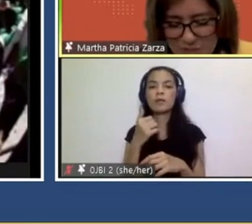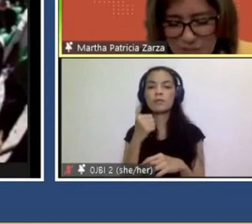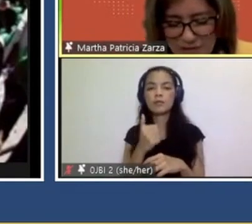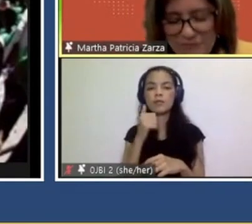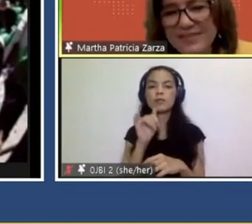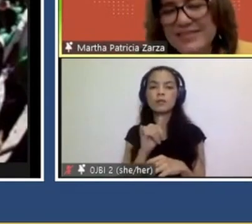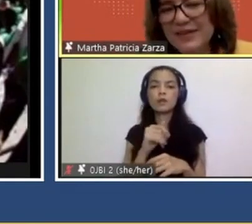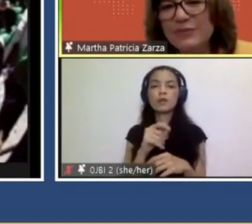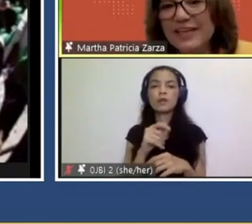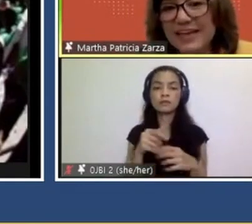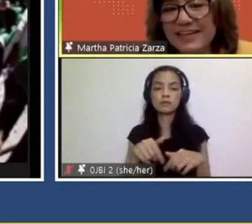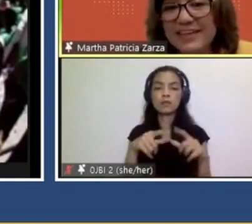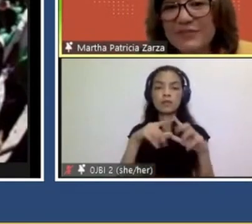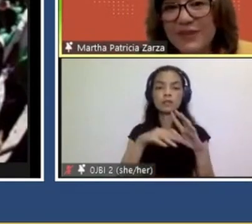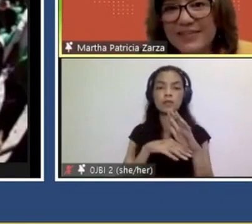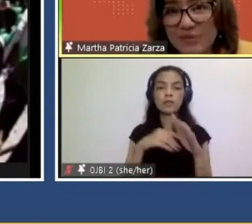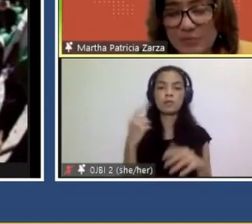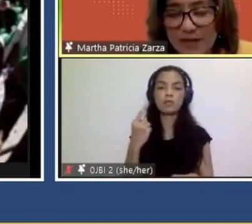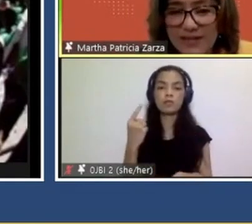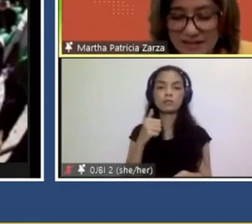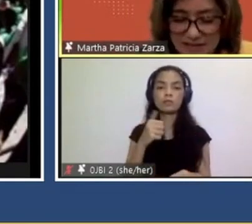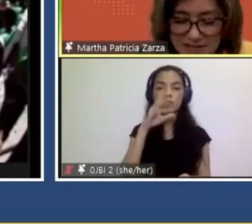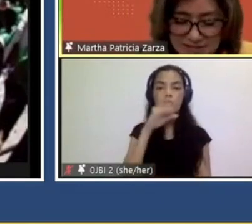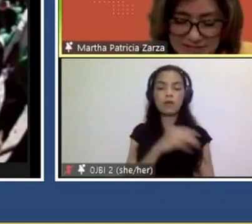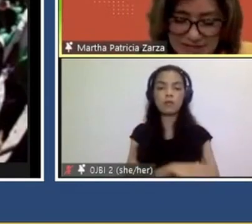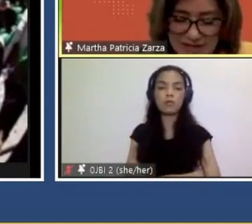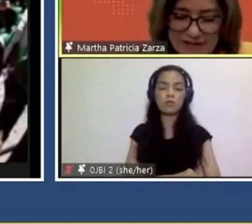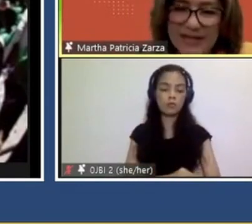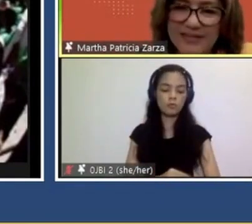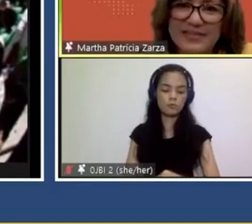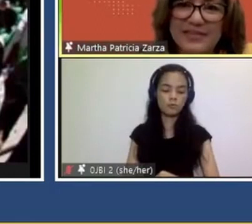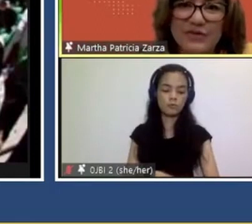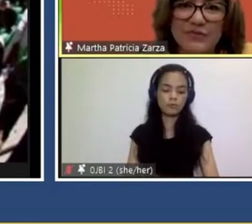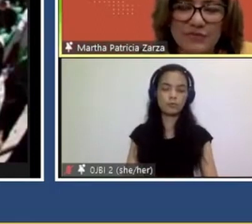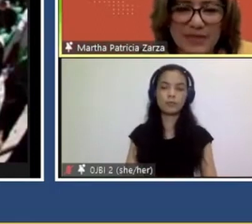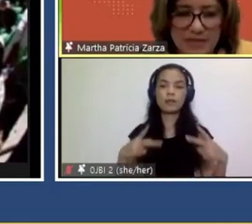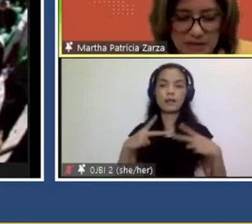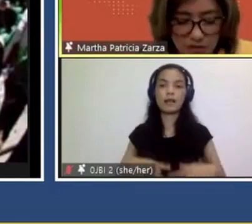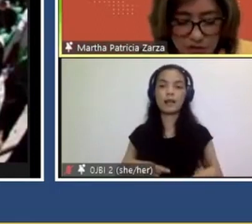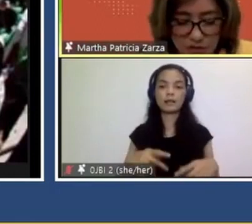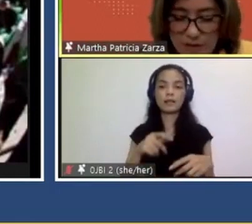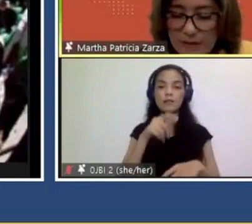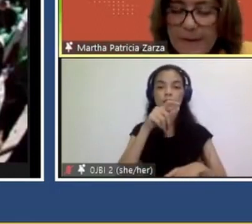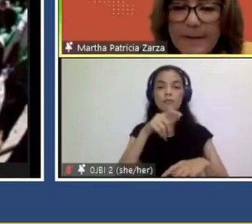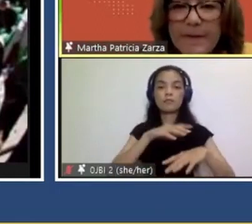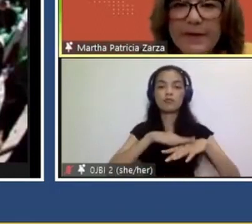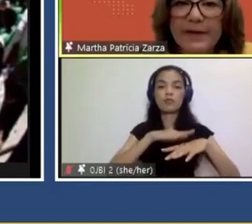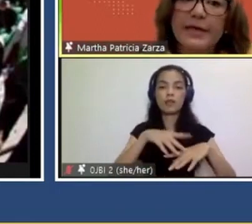in these public events, we can identify in some way these characteristics of the Mexican